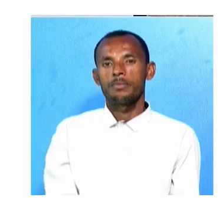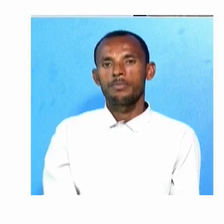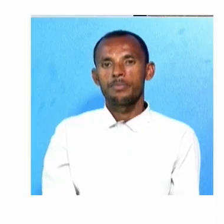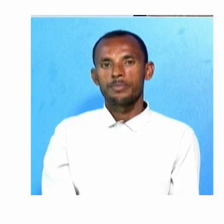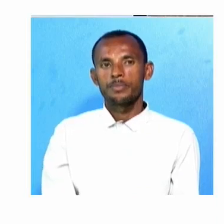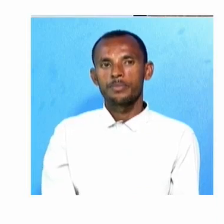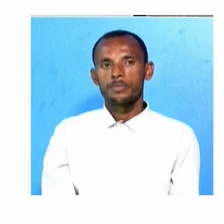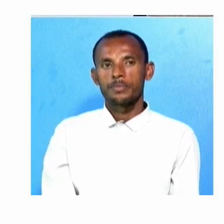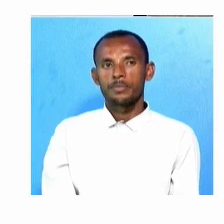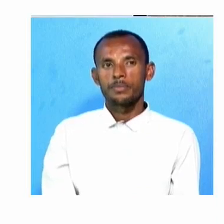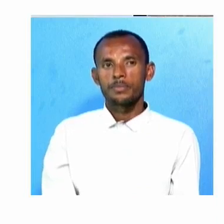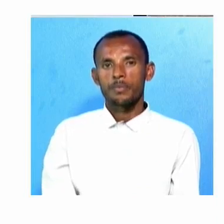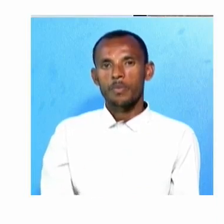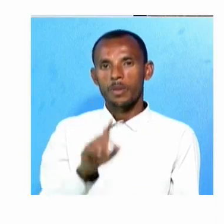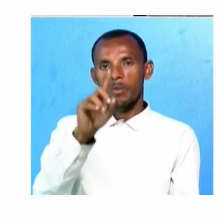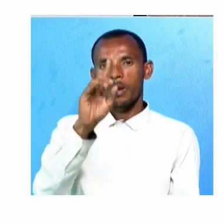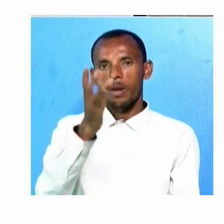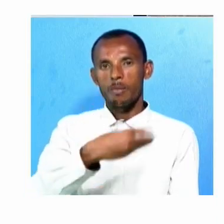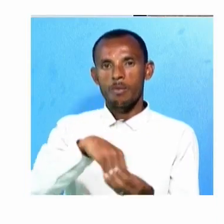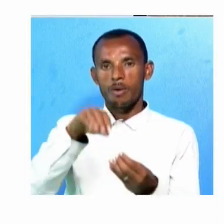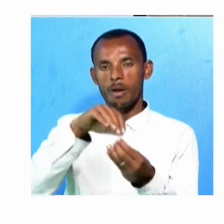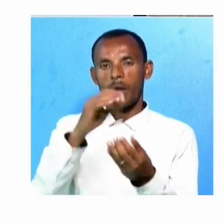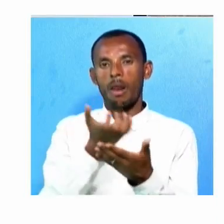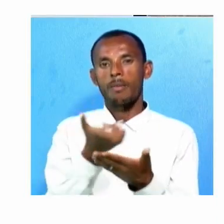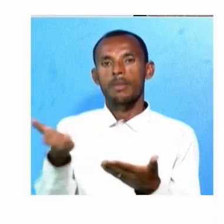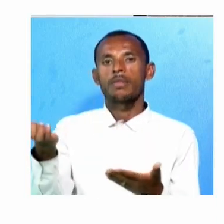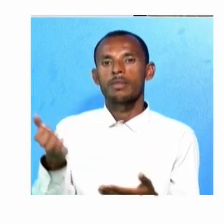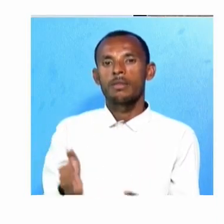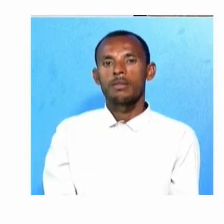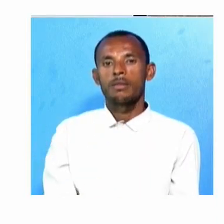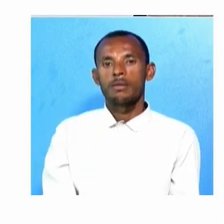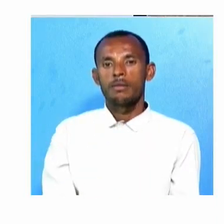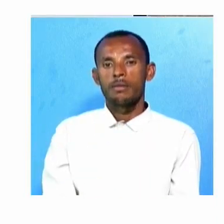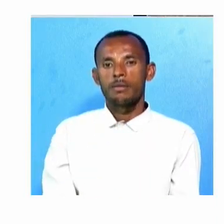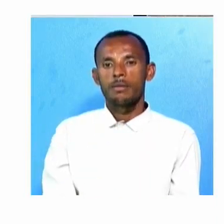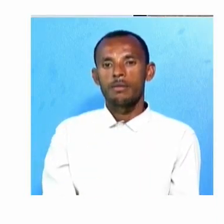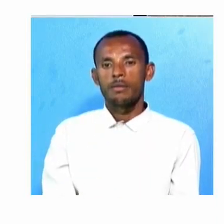least one more element.